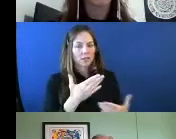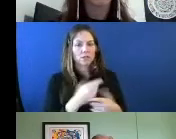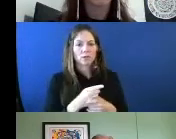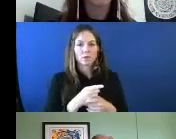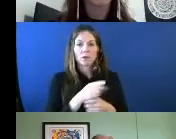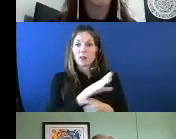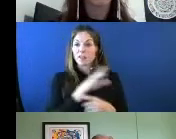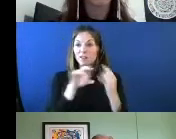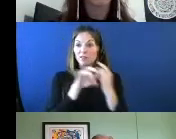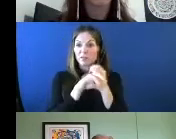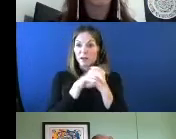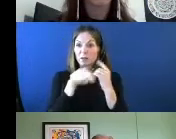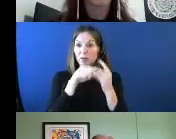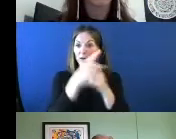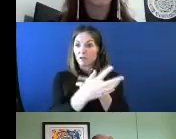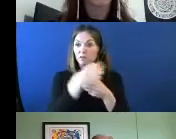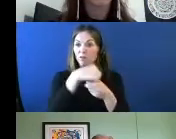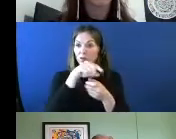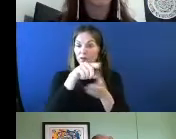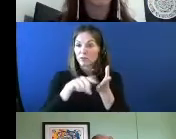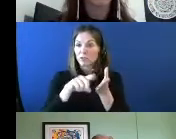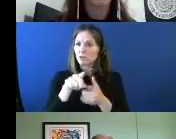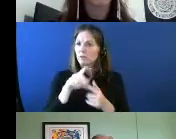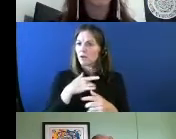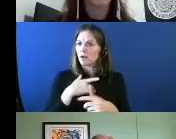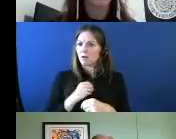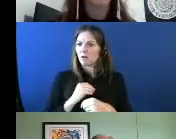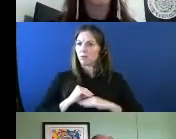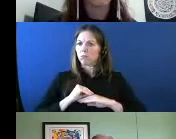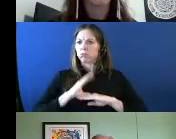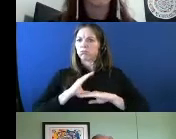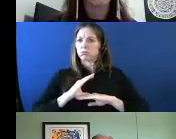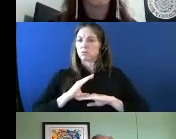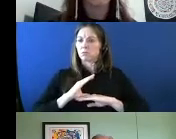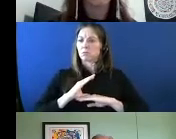in the research is empowering in and of itself for the participants.